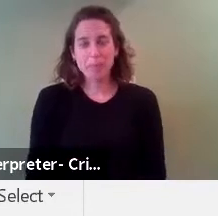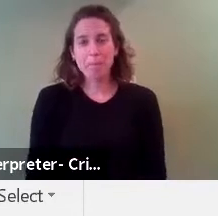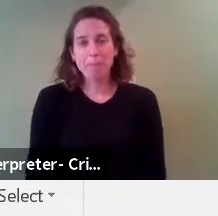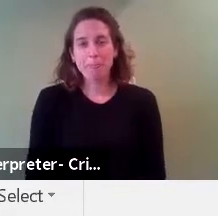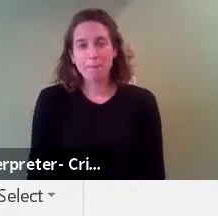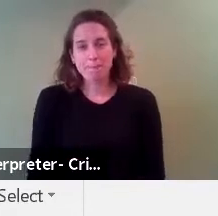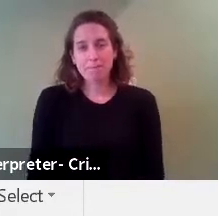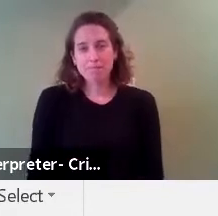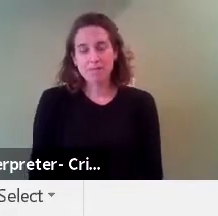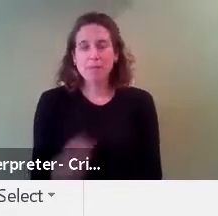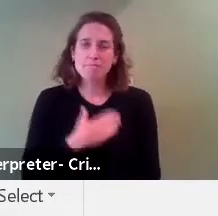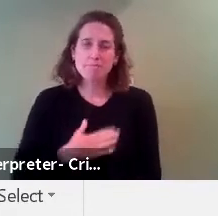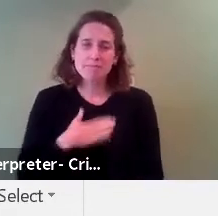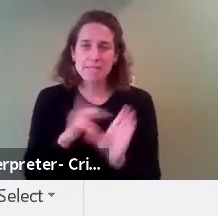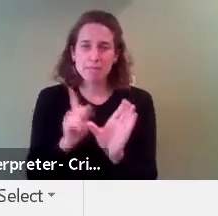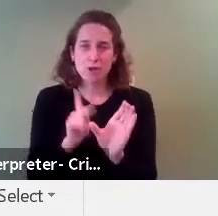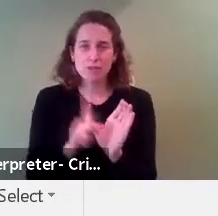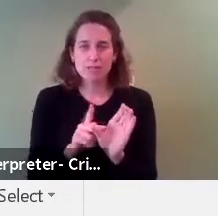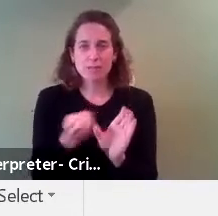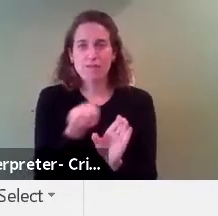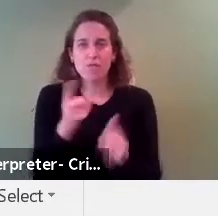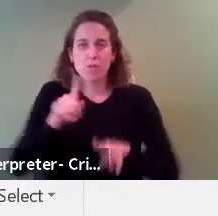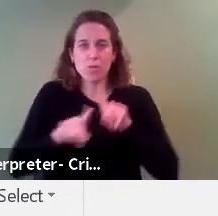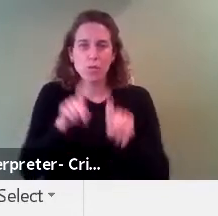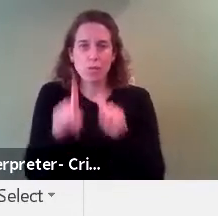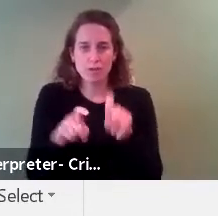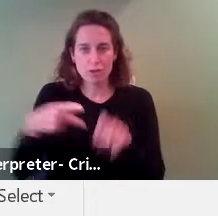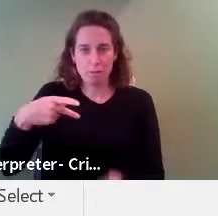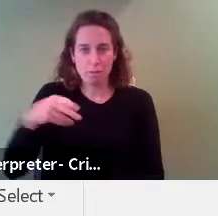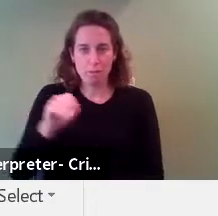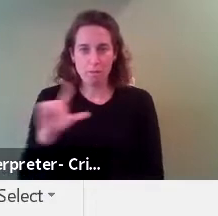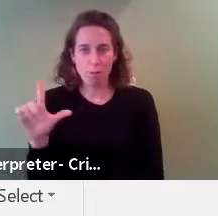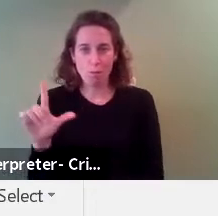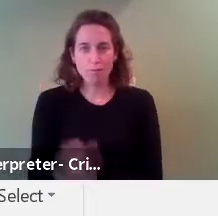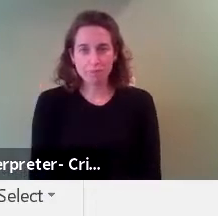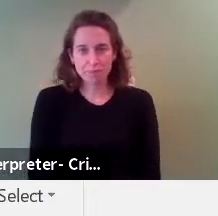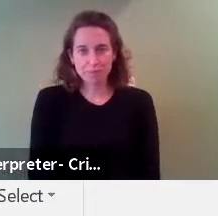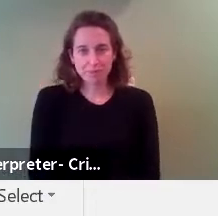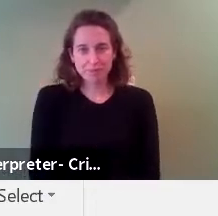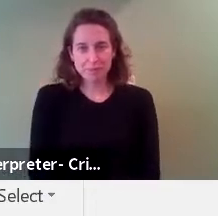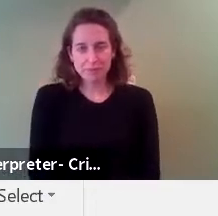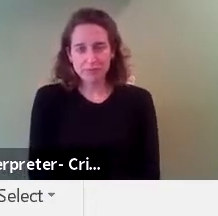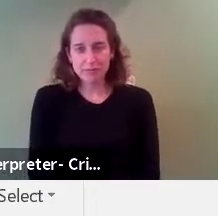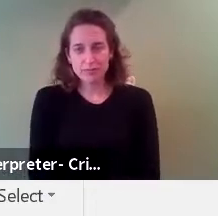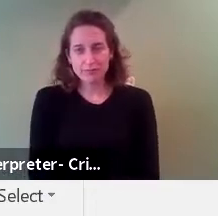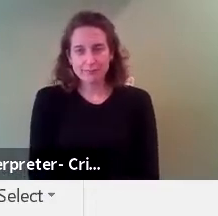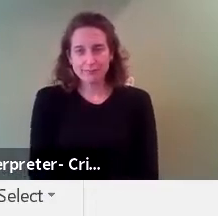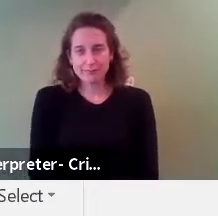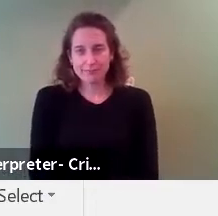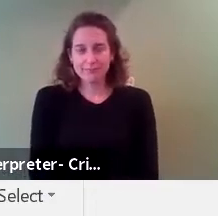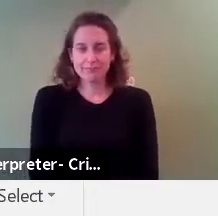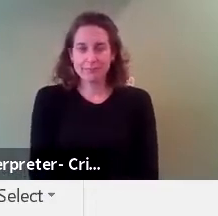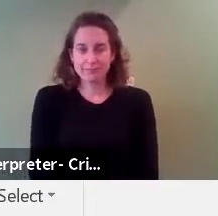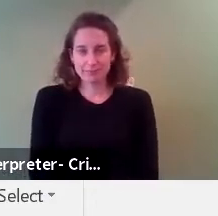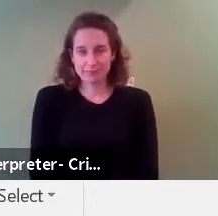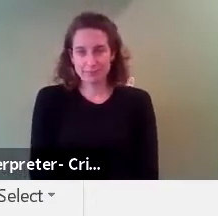everybody to participate in a couple of poll questions, which you'll see in front of you in a second here. And so the first of